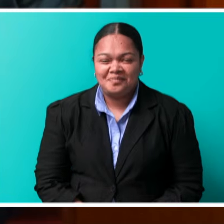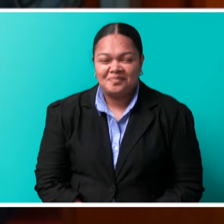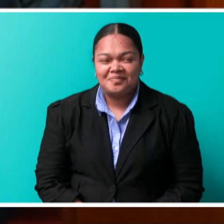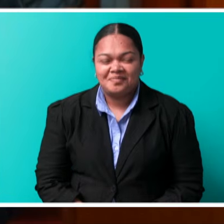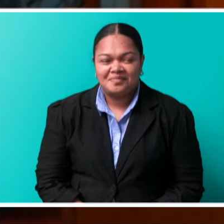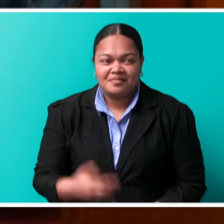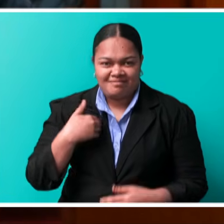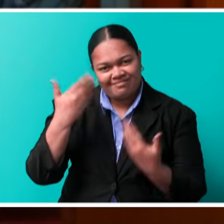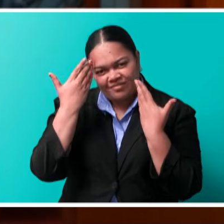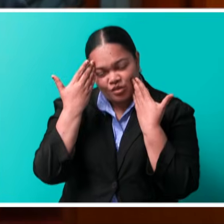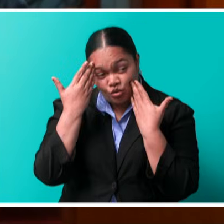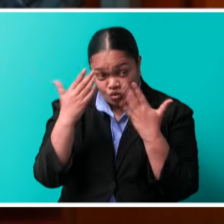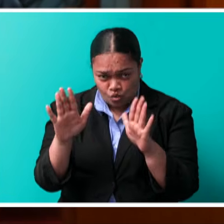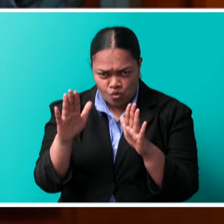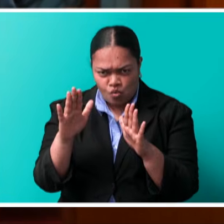I do not know whether